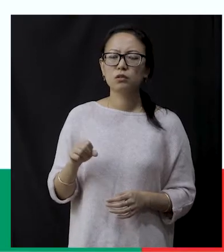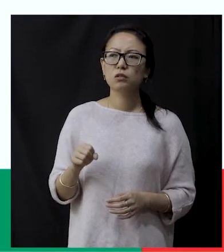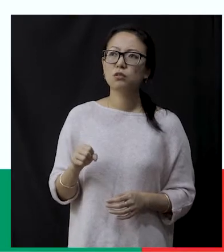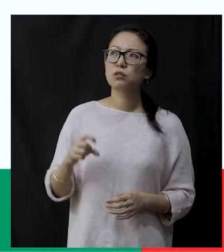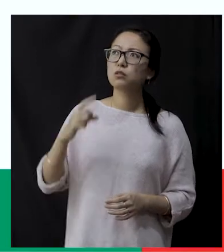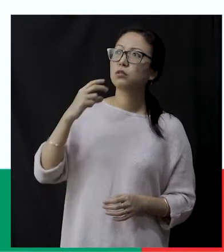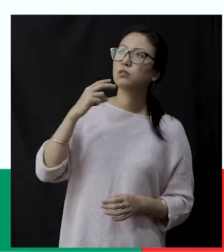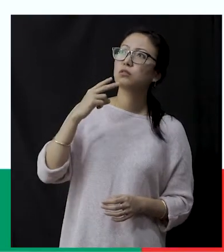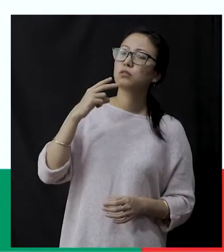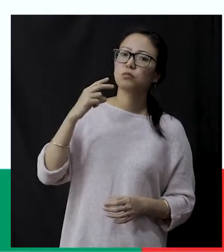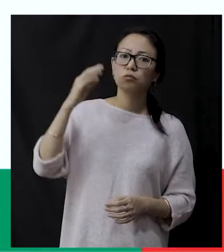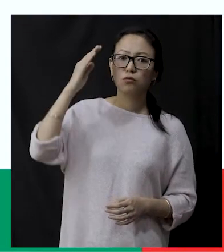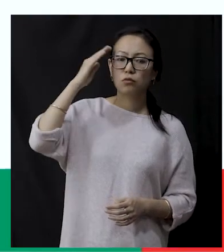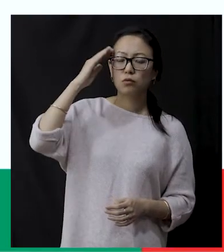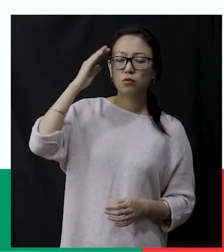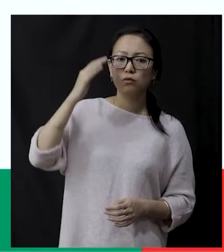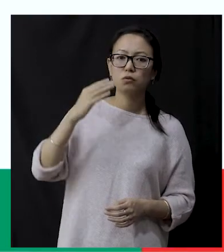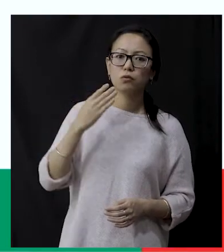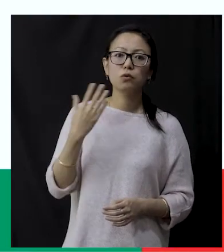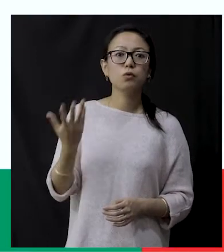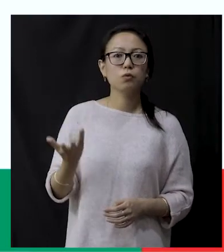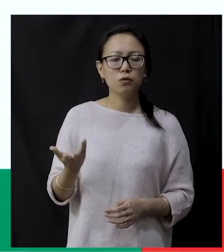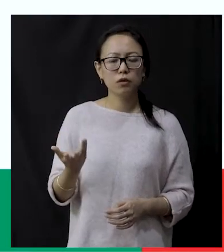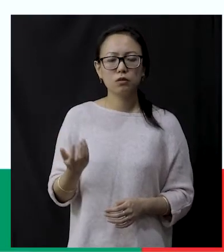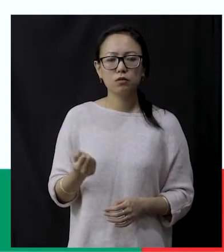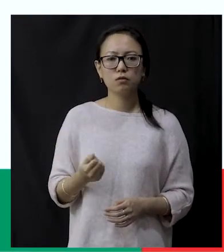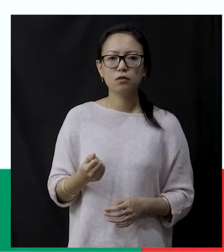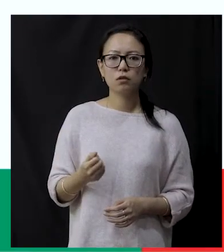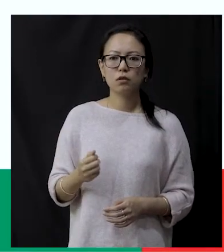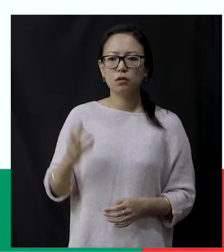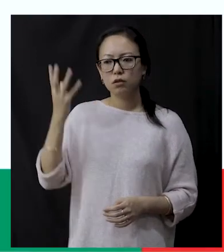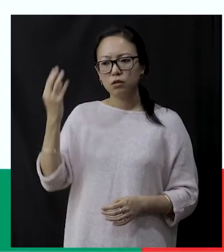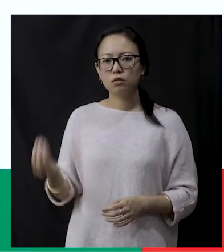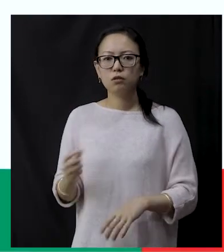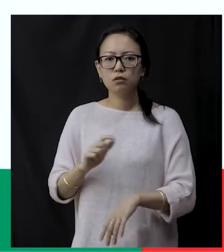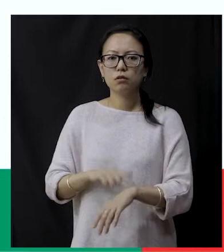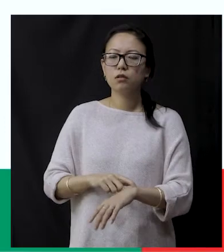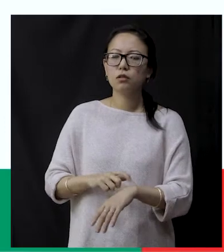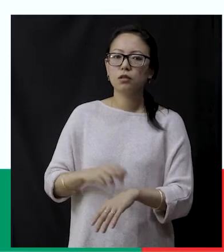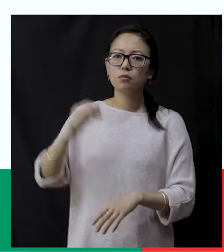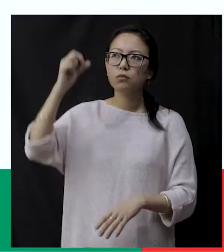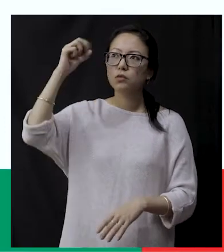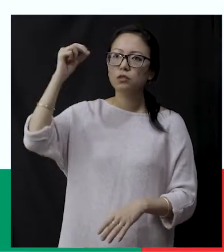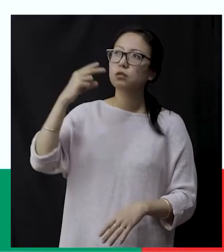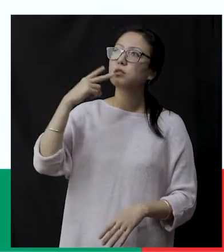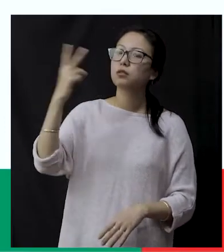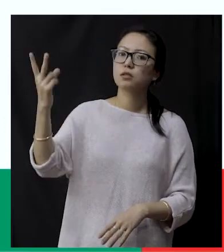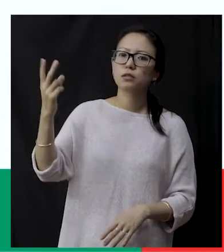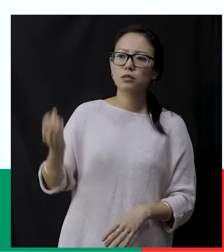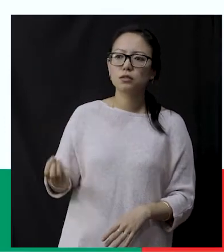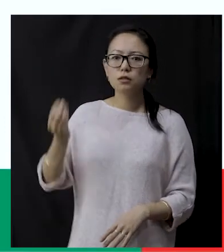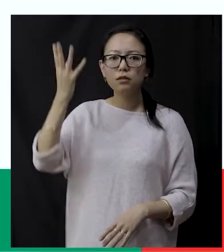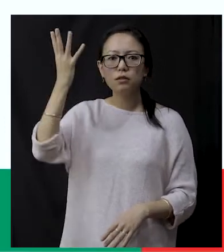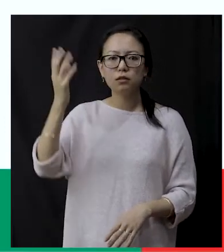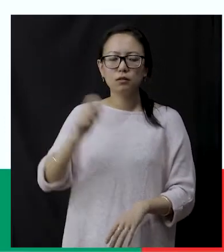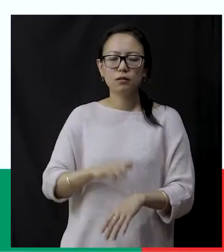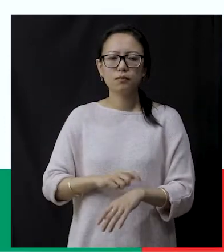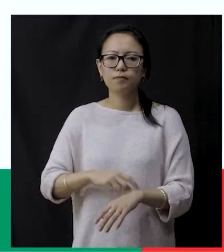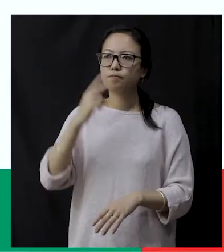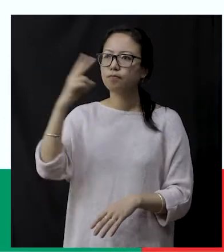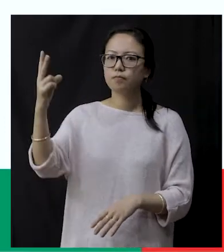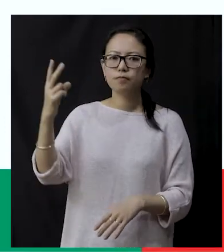stars appears only at night and not in the daytime? That is because of the